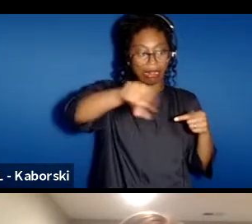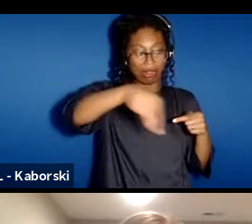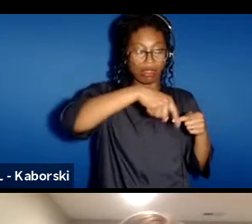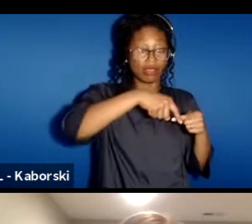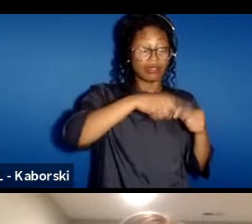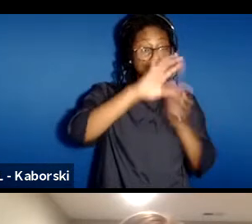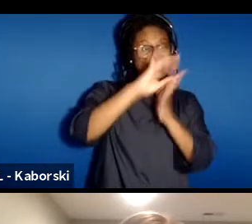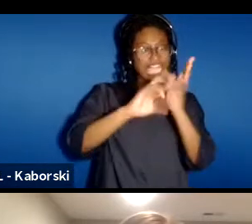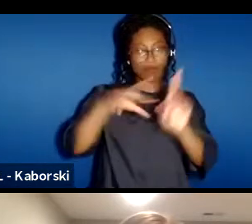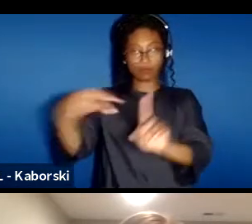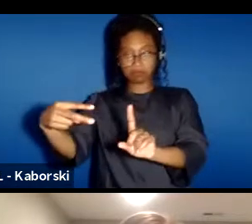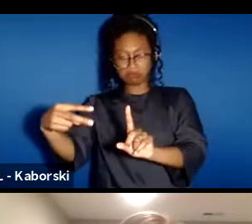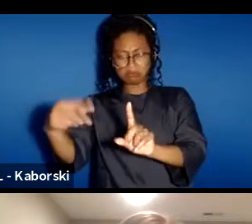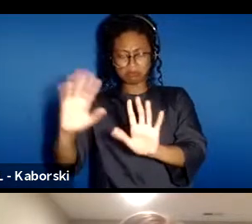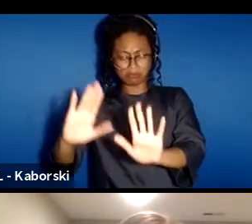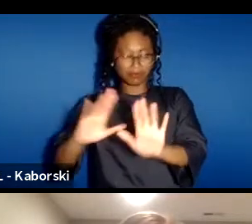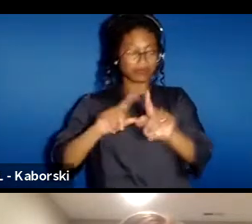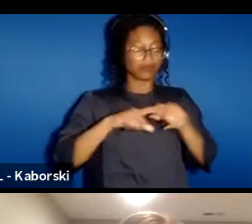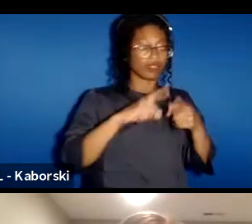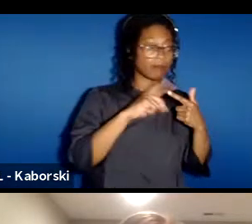design aspect to